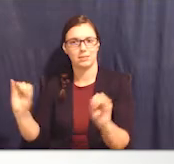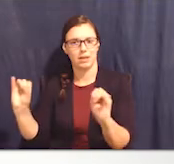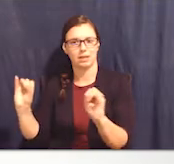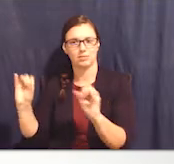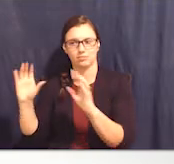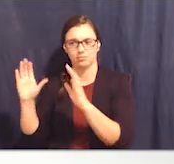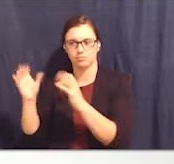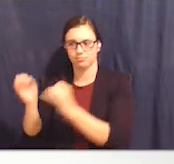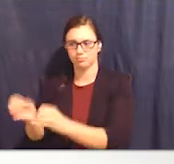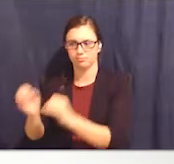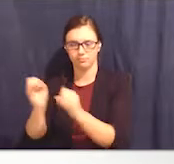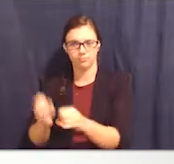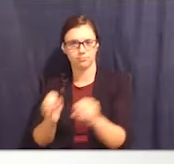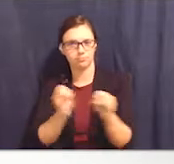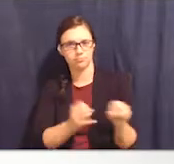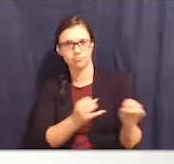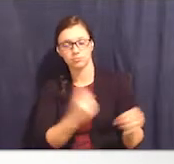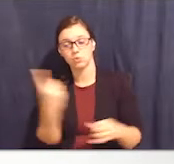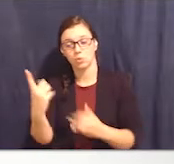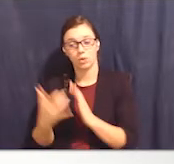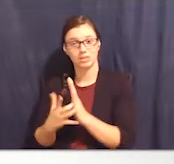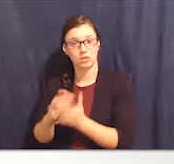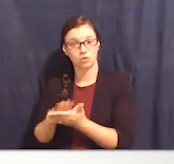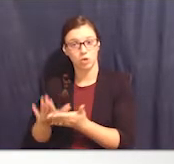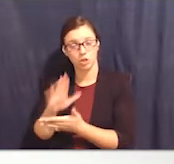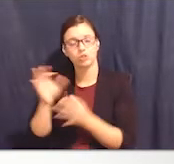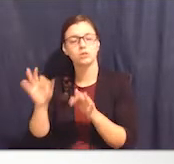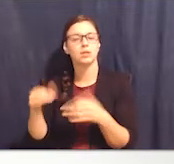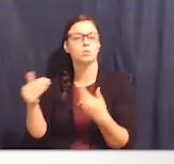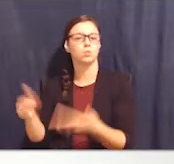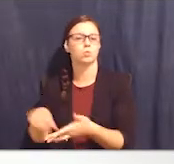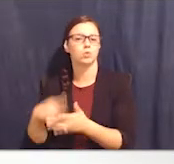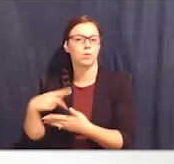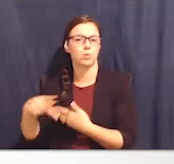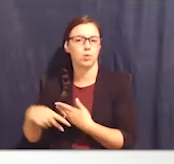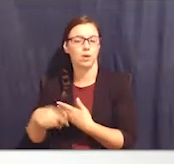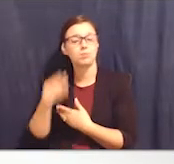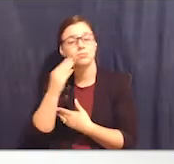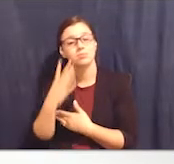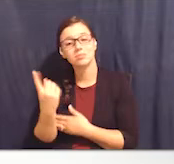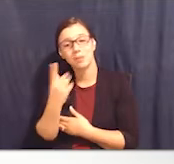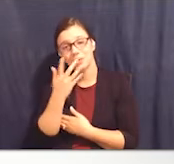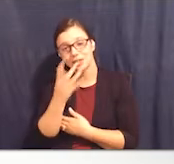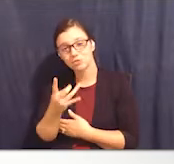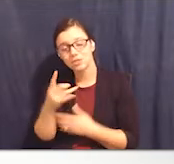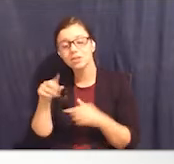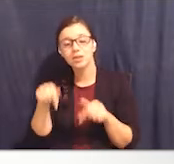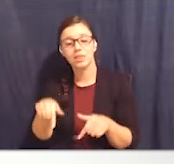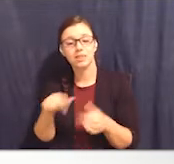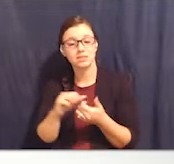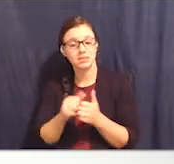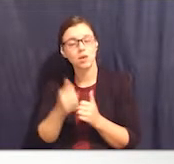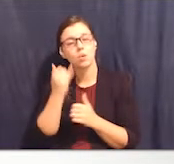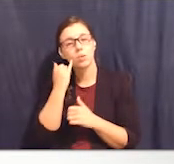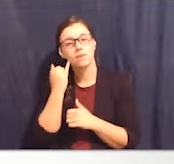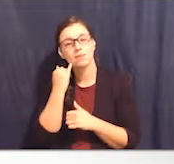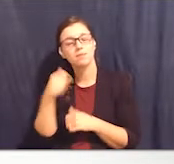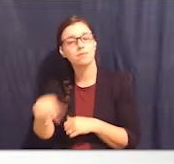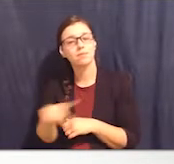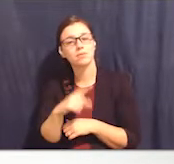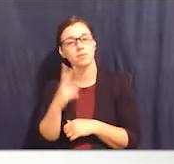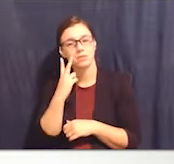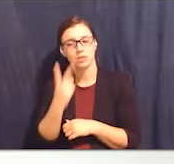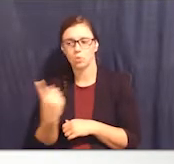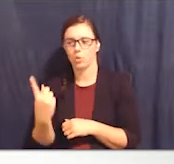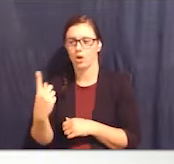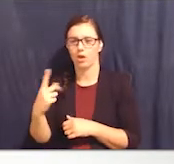electric to be their two focus areas, because in that area there is a huge demand. And what did we say earlier the focus is for